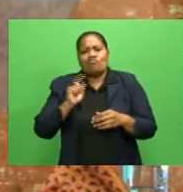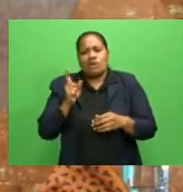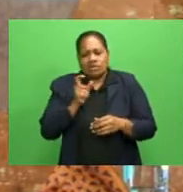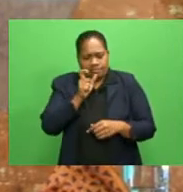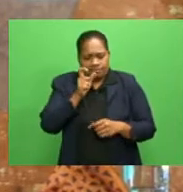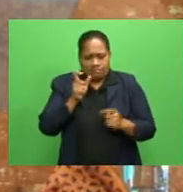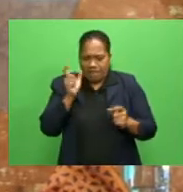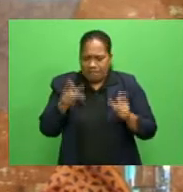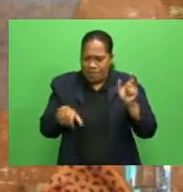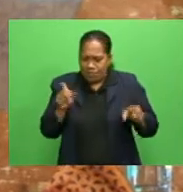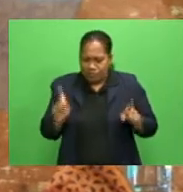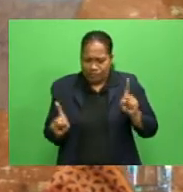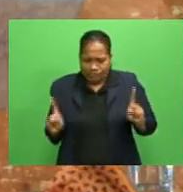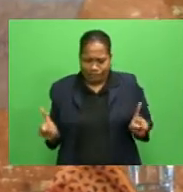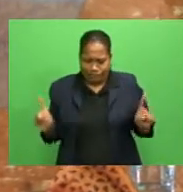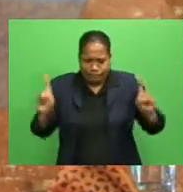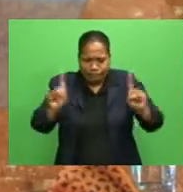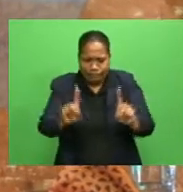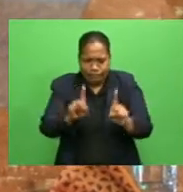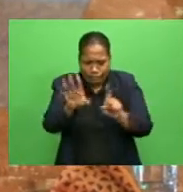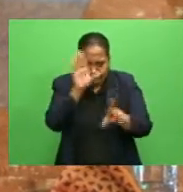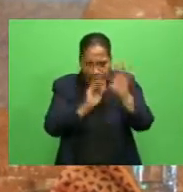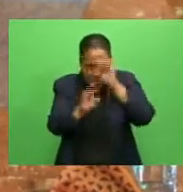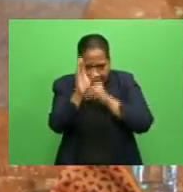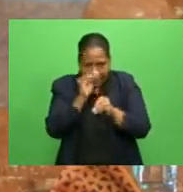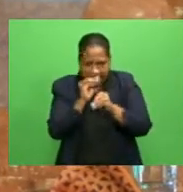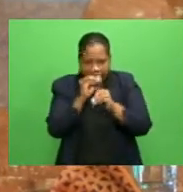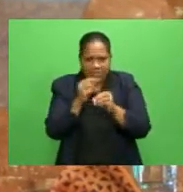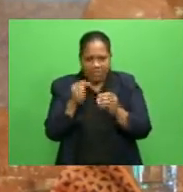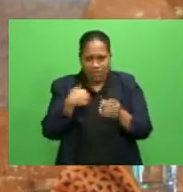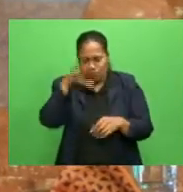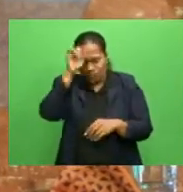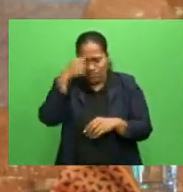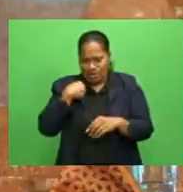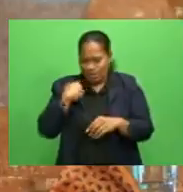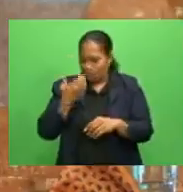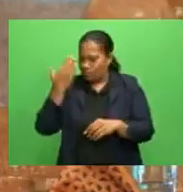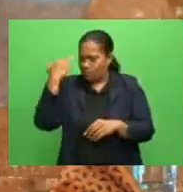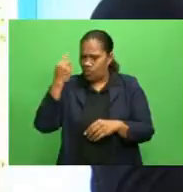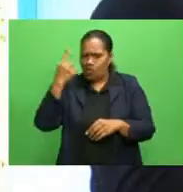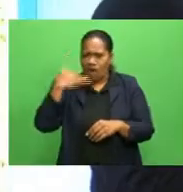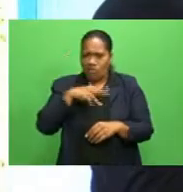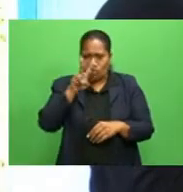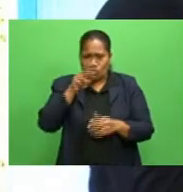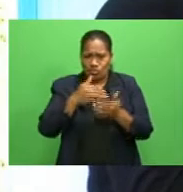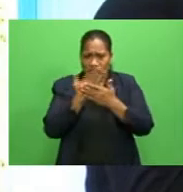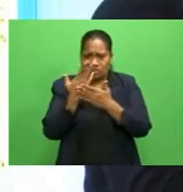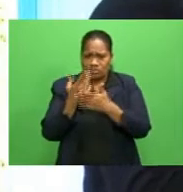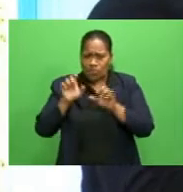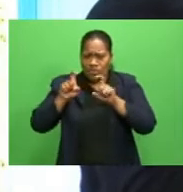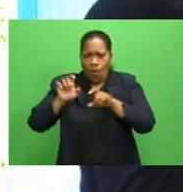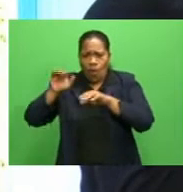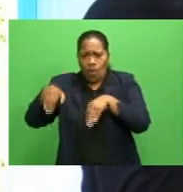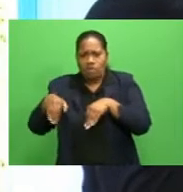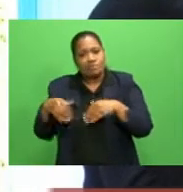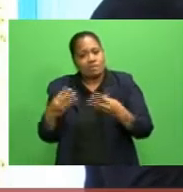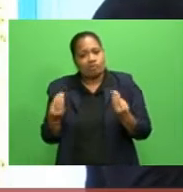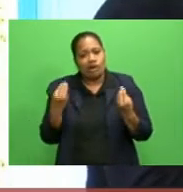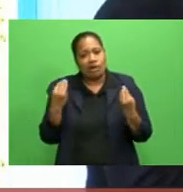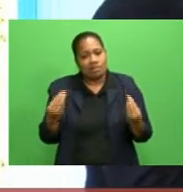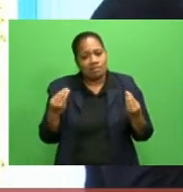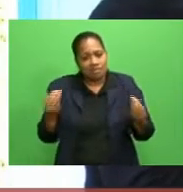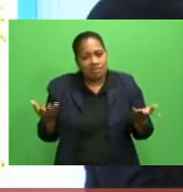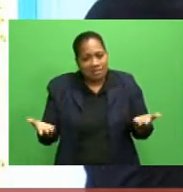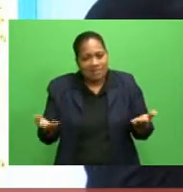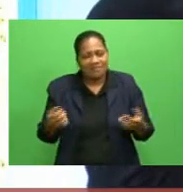that every sacrifice made over the past 102 days has been well worth it. It is one of the happy days